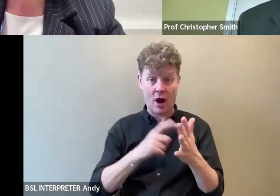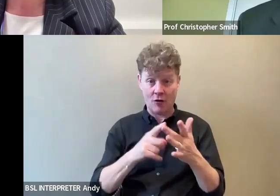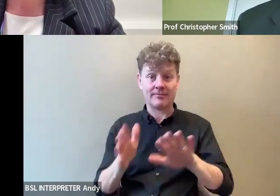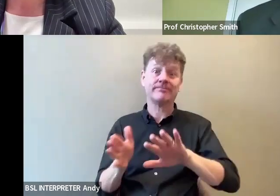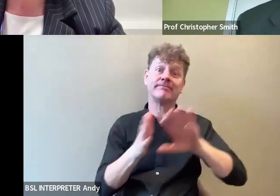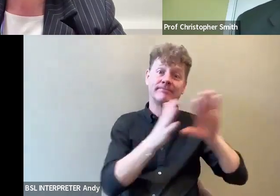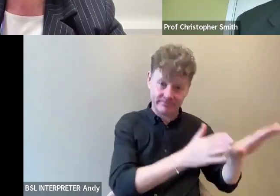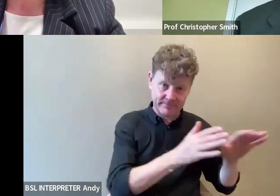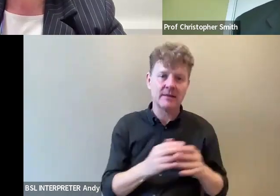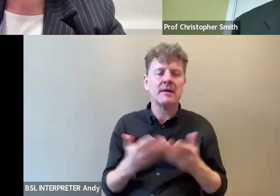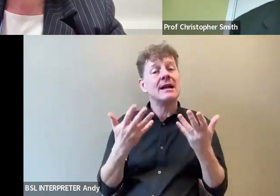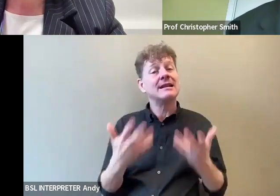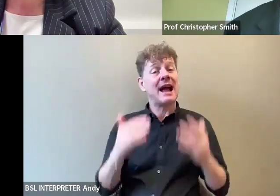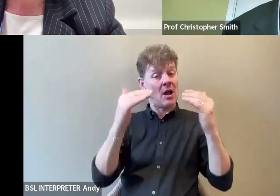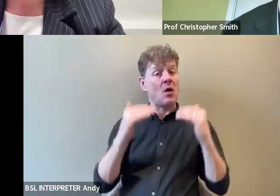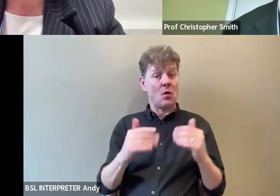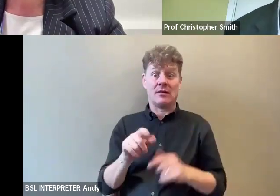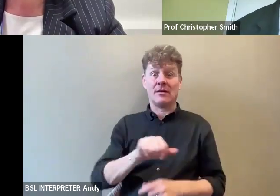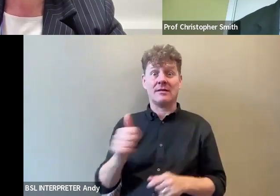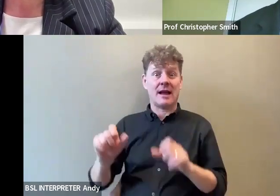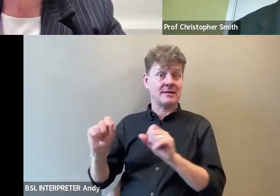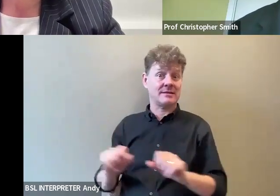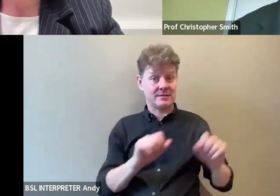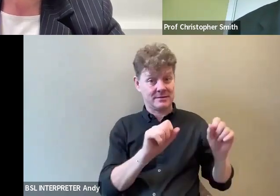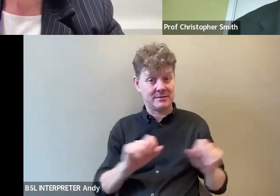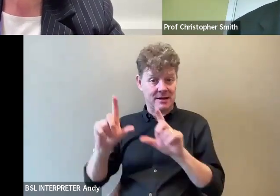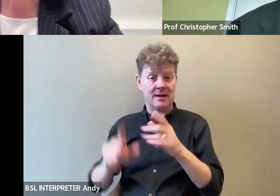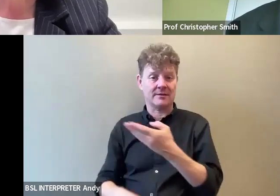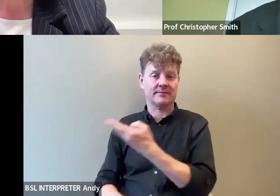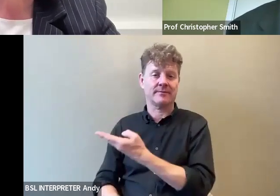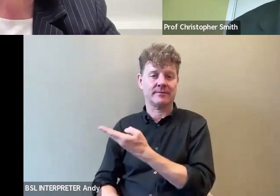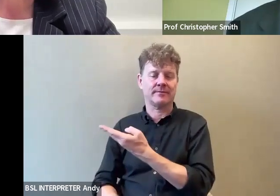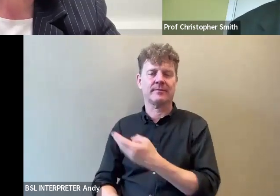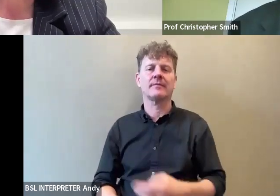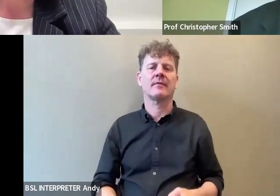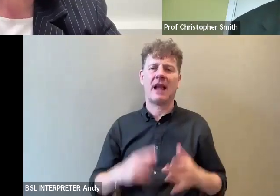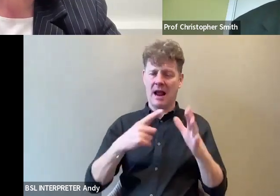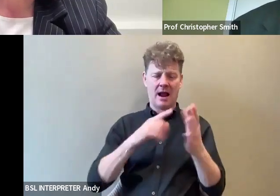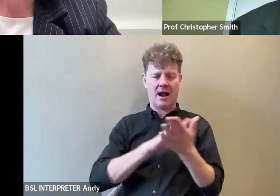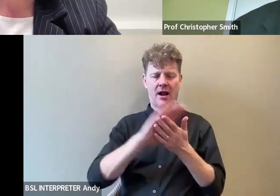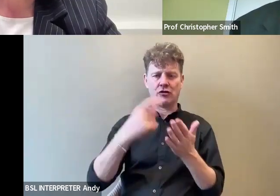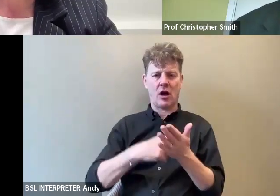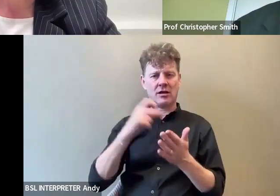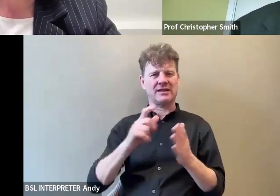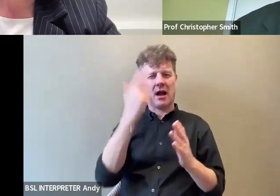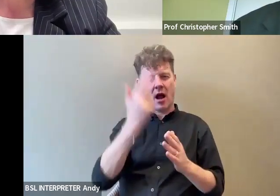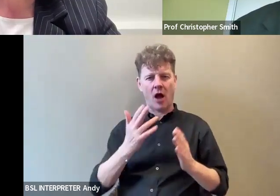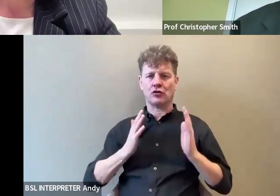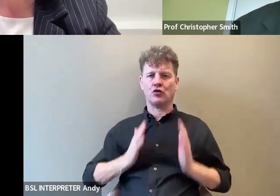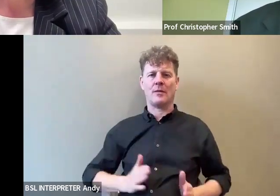Now I want to talk, if I may, if we go to the next slide, just something about the Arts and Humanities Research